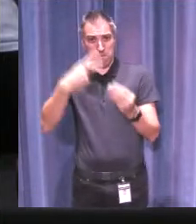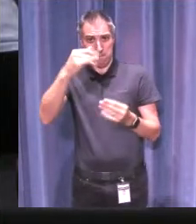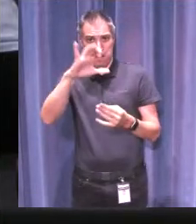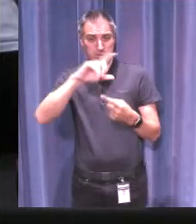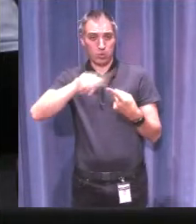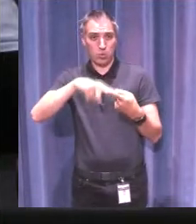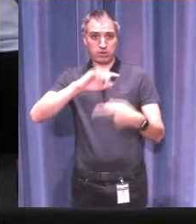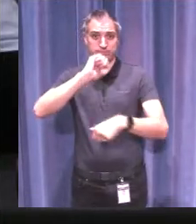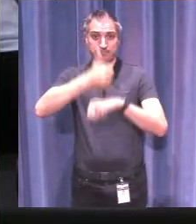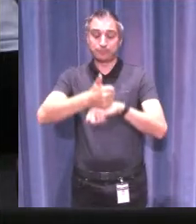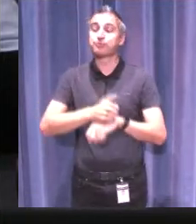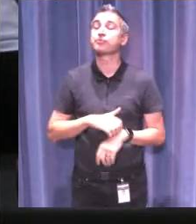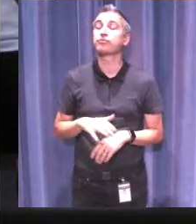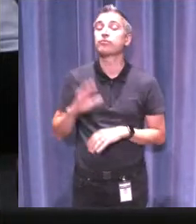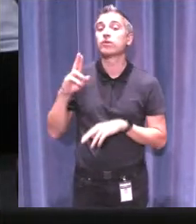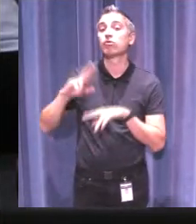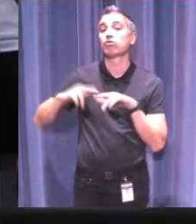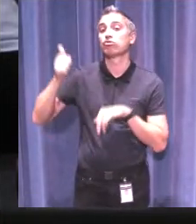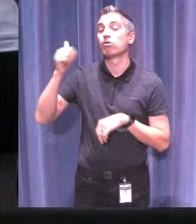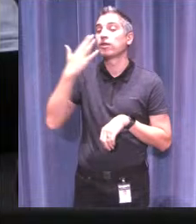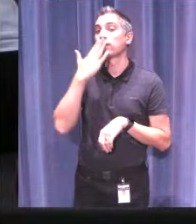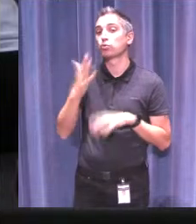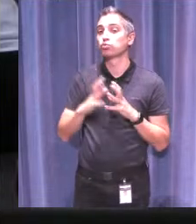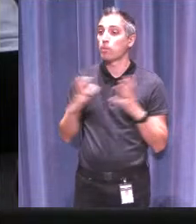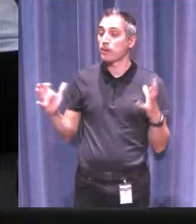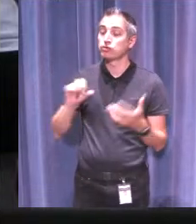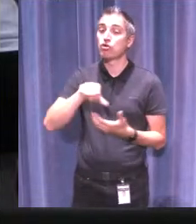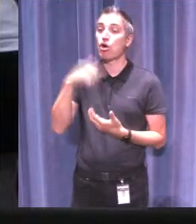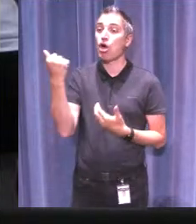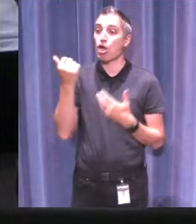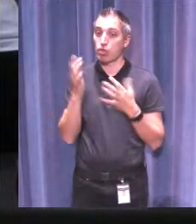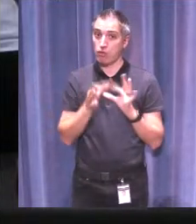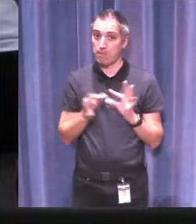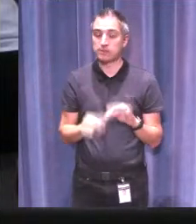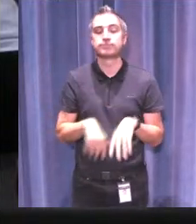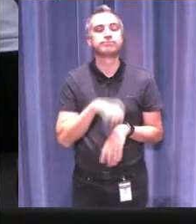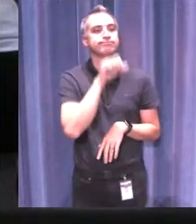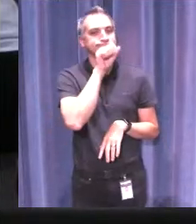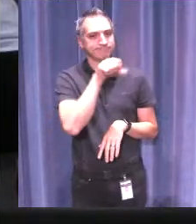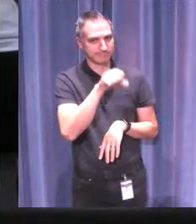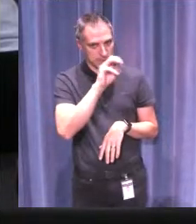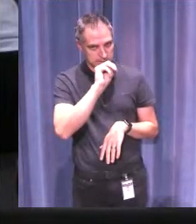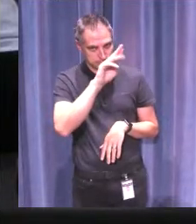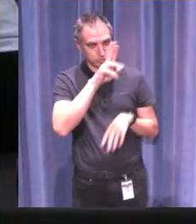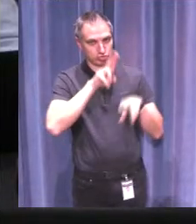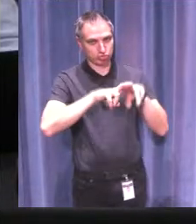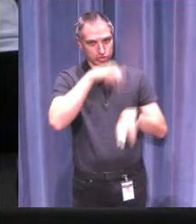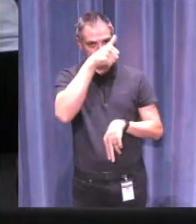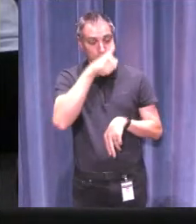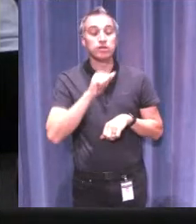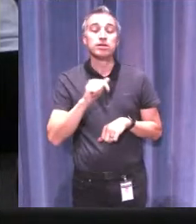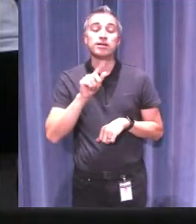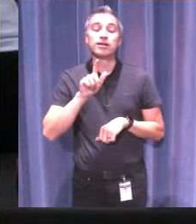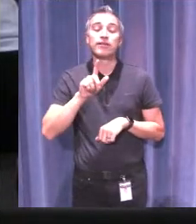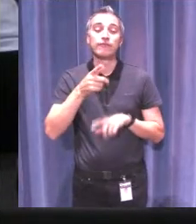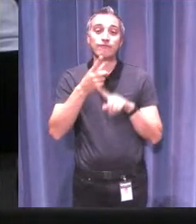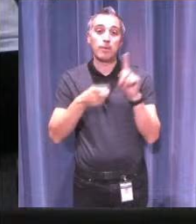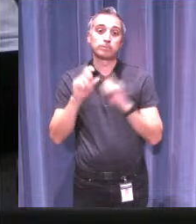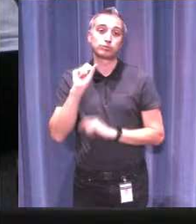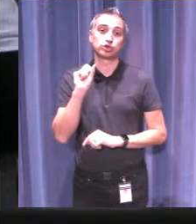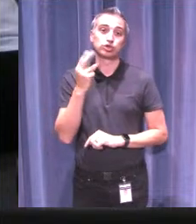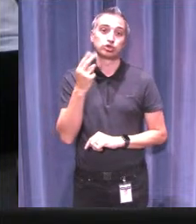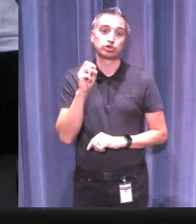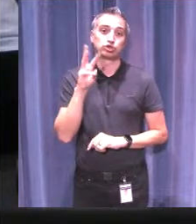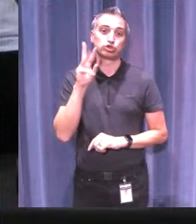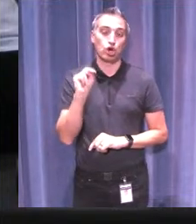Thank you very much. Are there any other comments? Yes, Mr. Chair. The next comment has been submitted by Sean Murray of